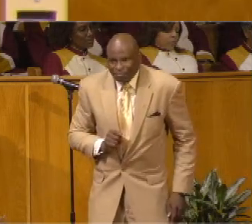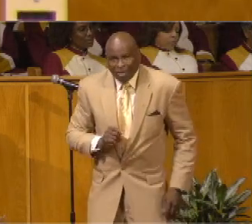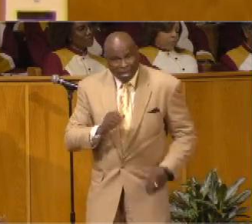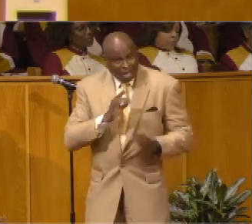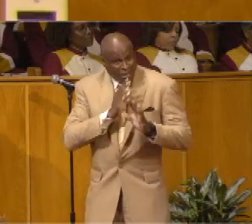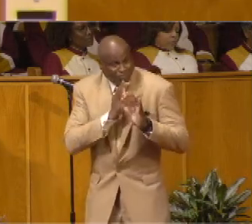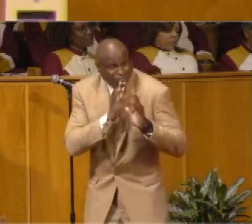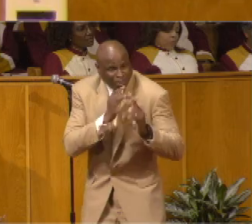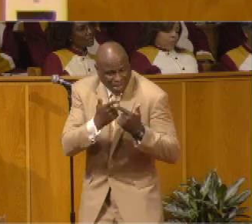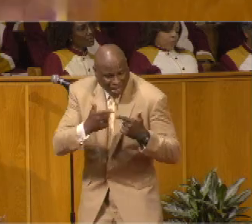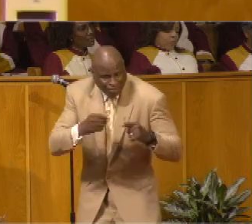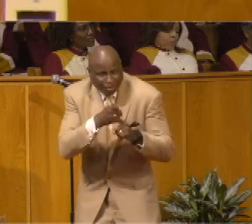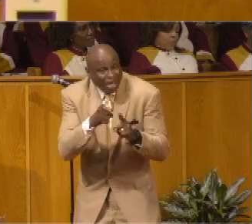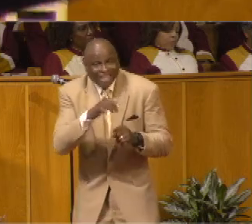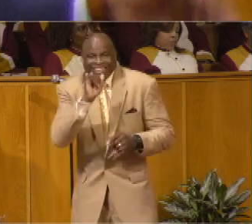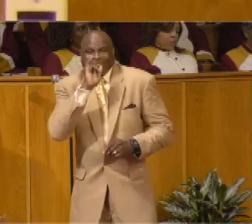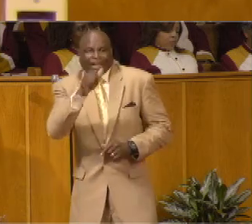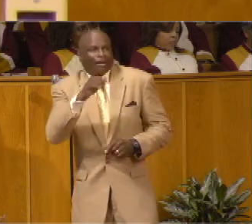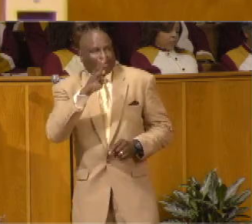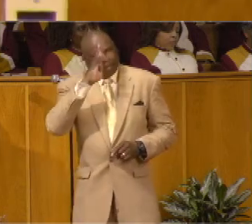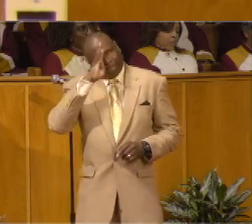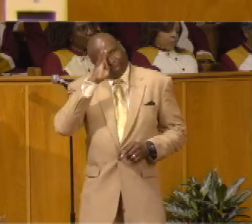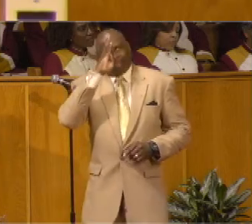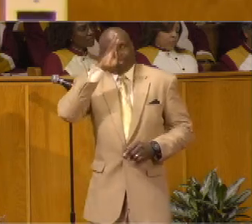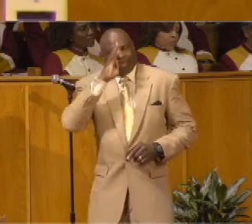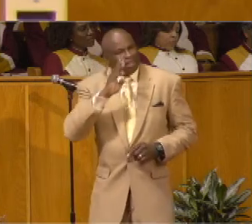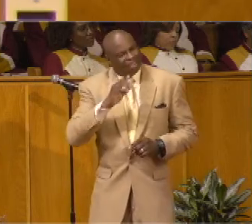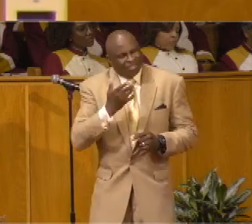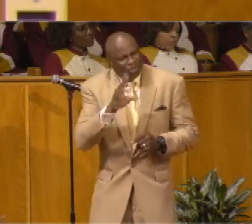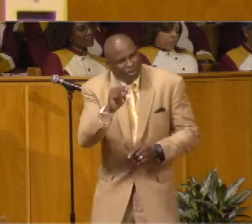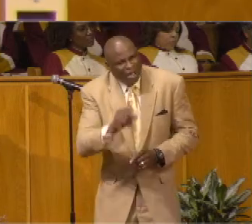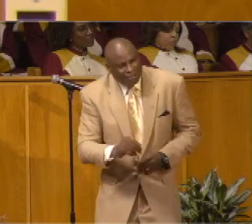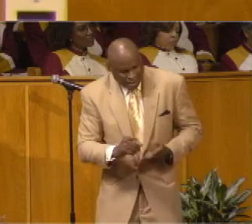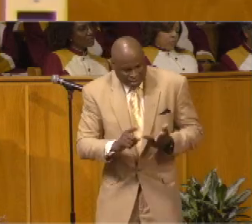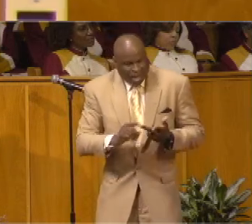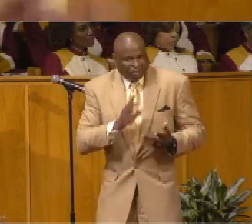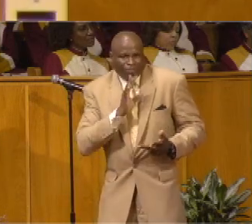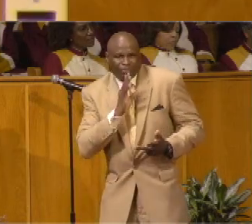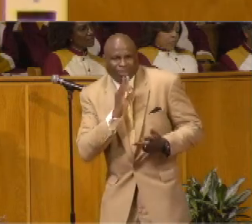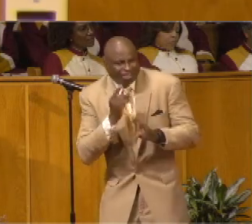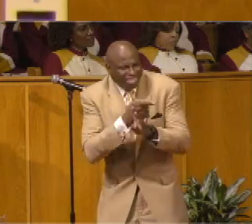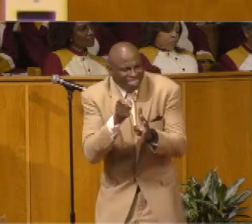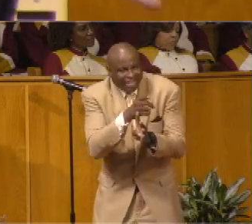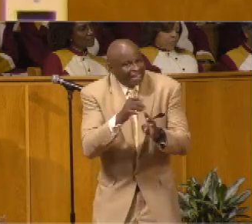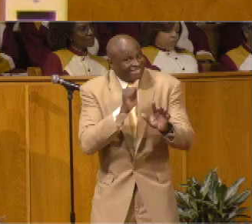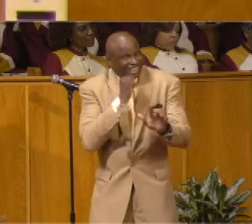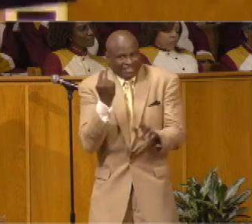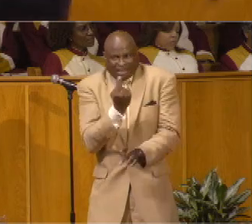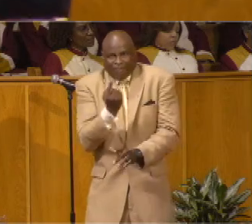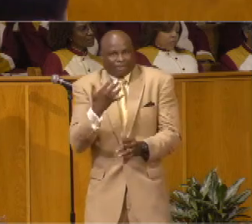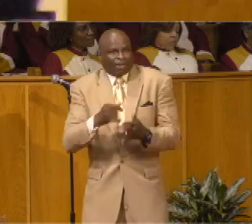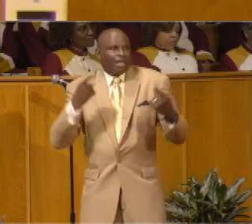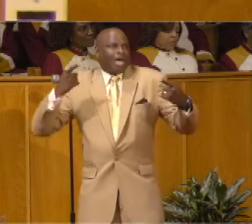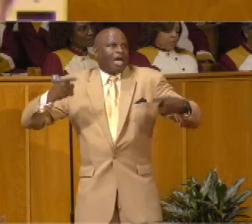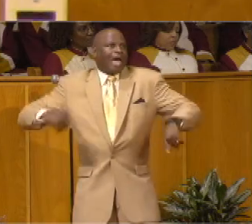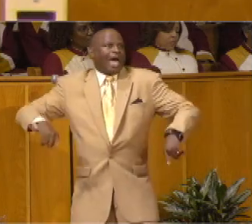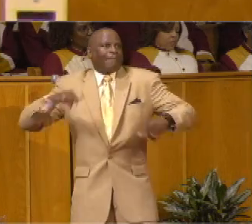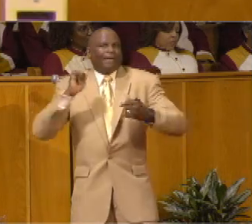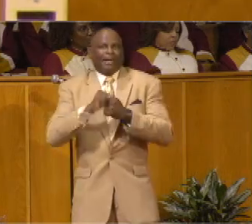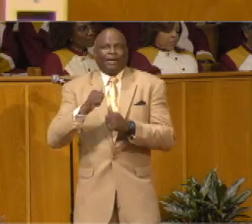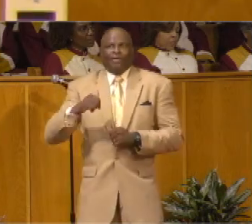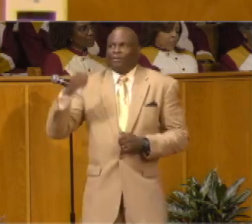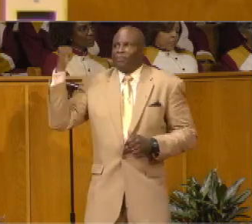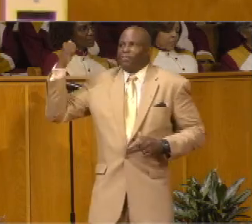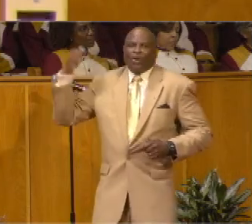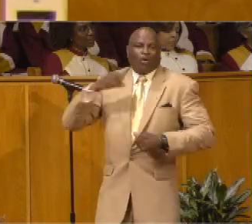Talking in tongues is not some made-up phenomenon. Talking in tongues is not something that just happens in the backwoods